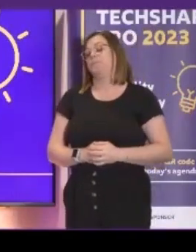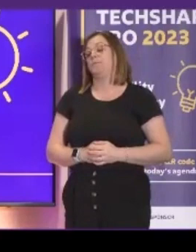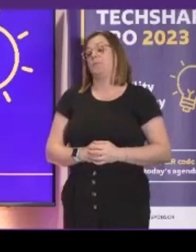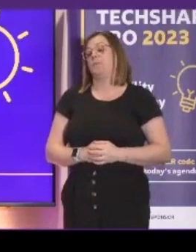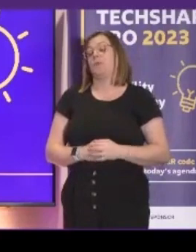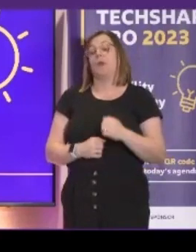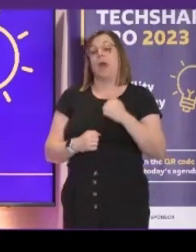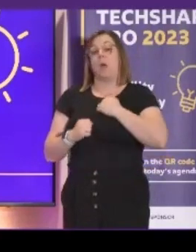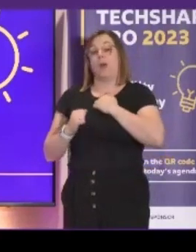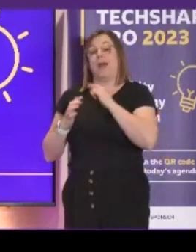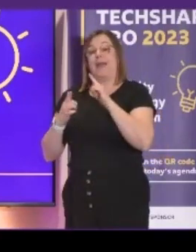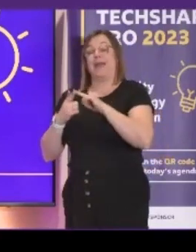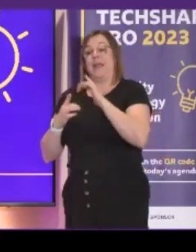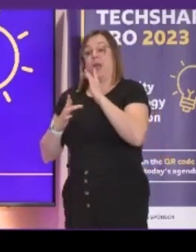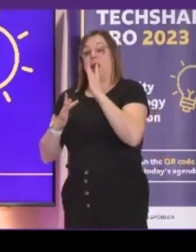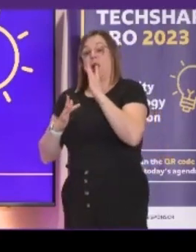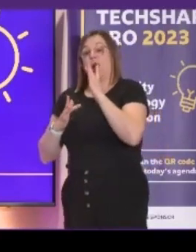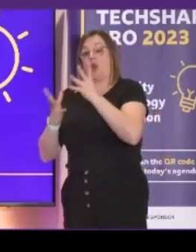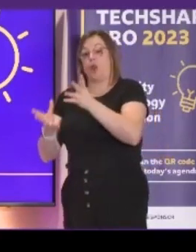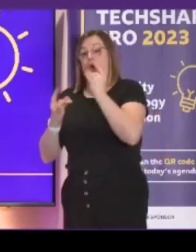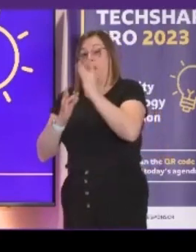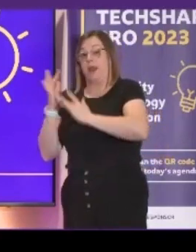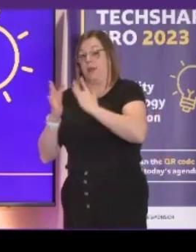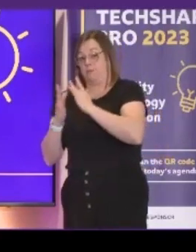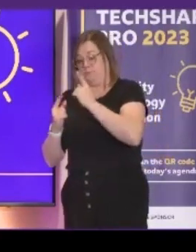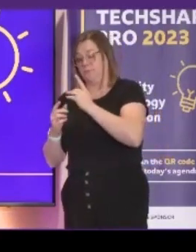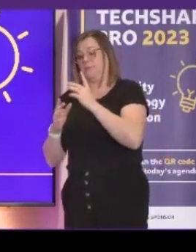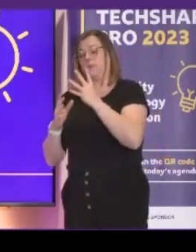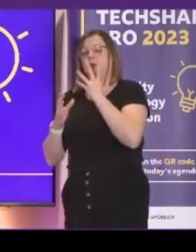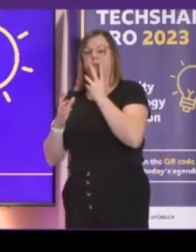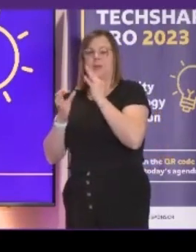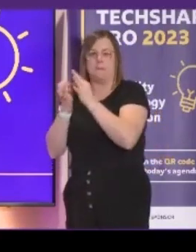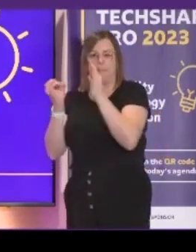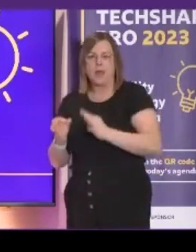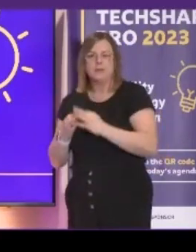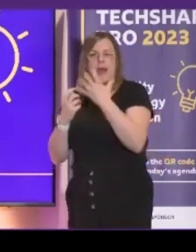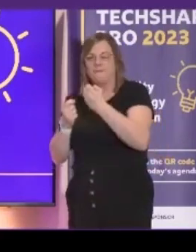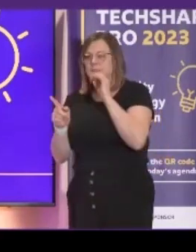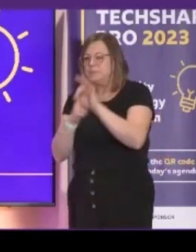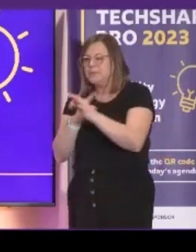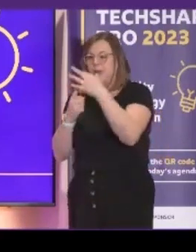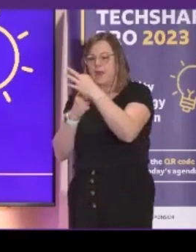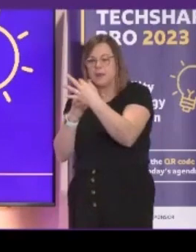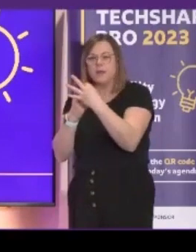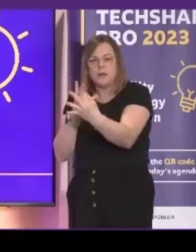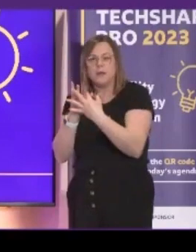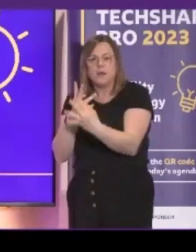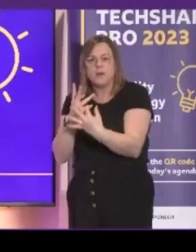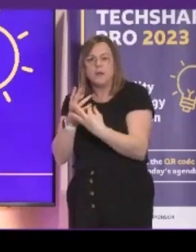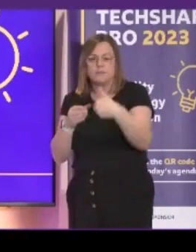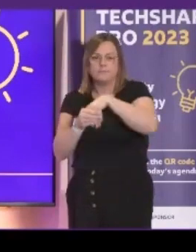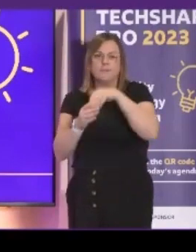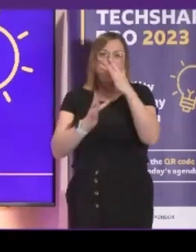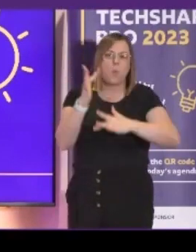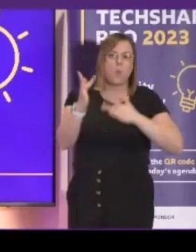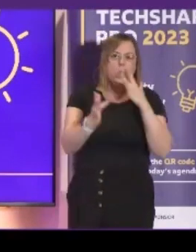our e-learning templates, there are common web components that are used for the interactivity within